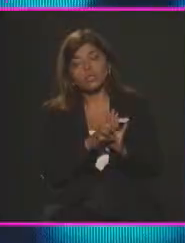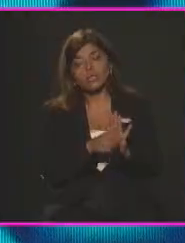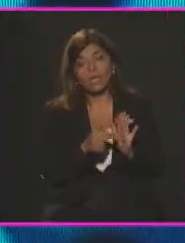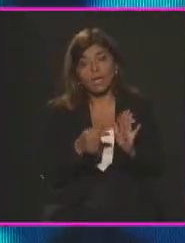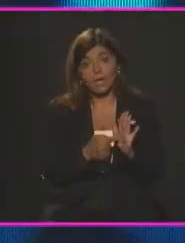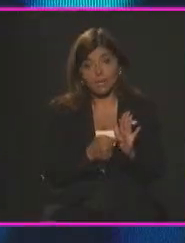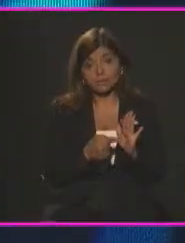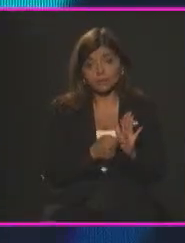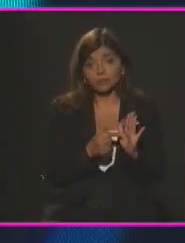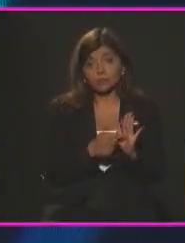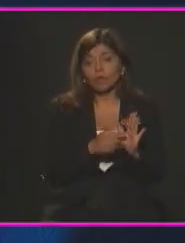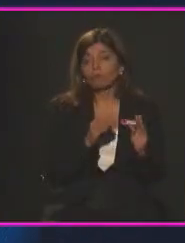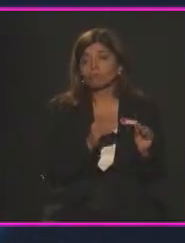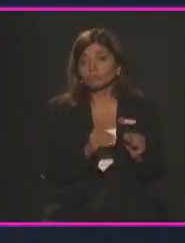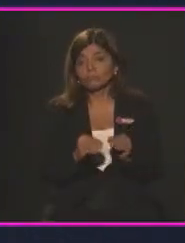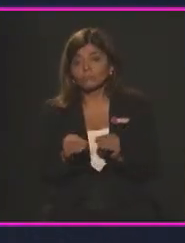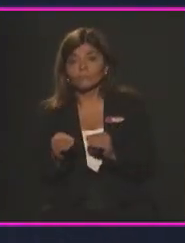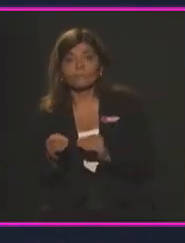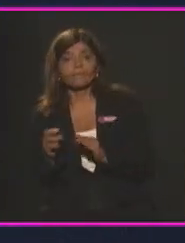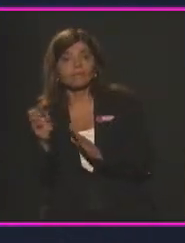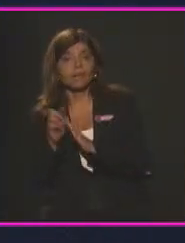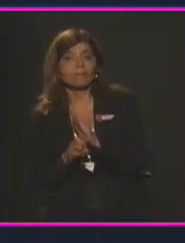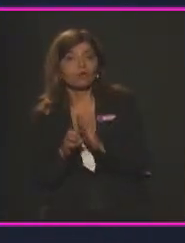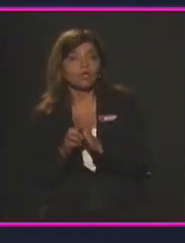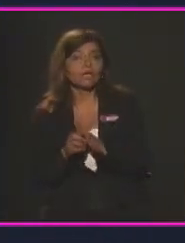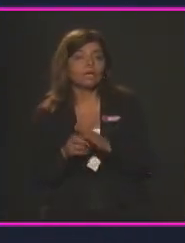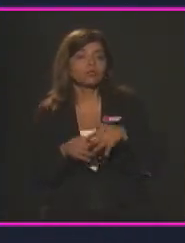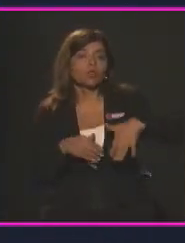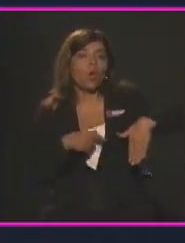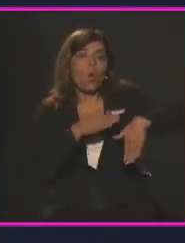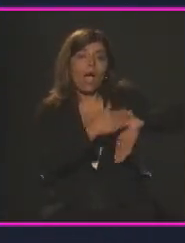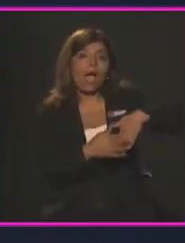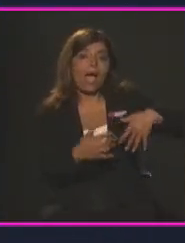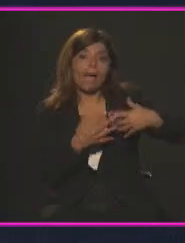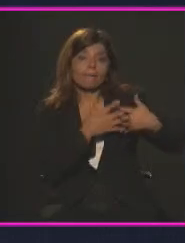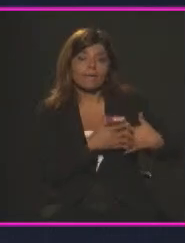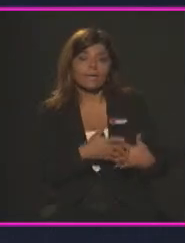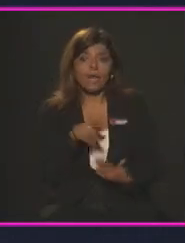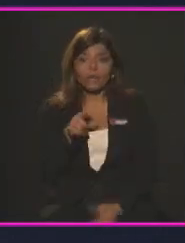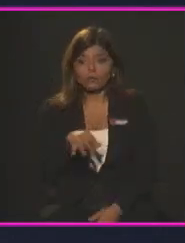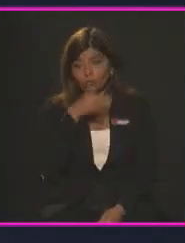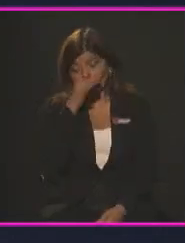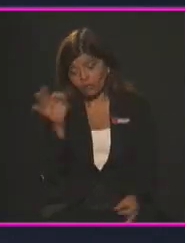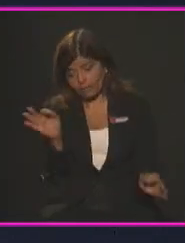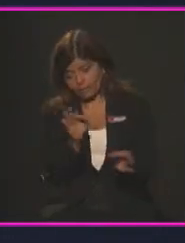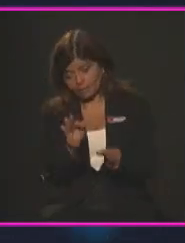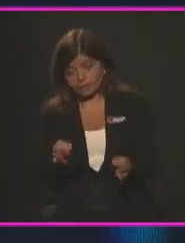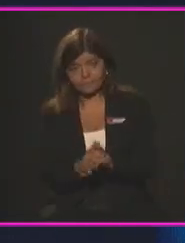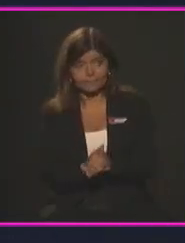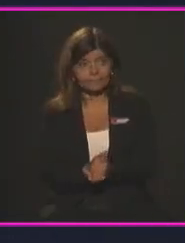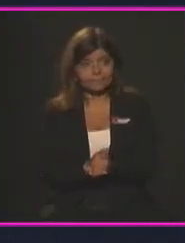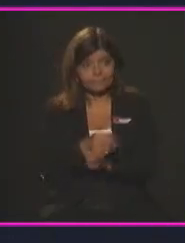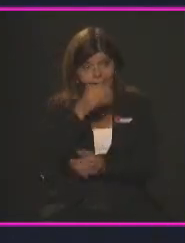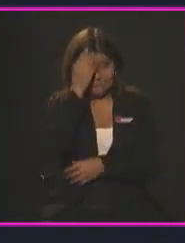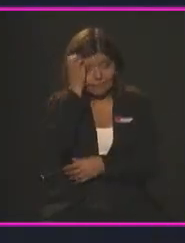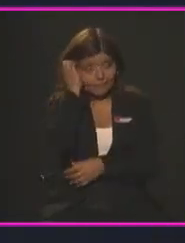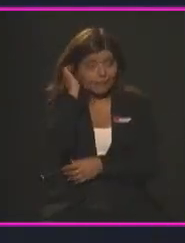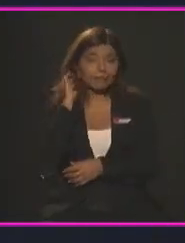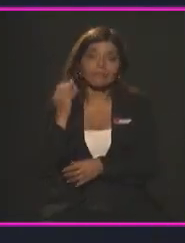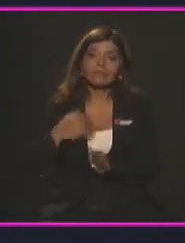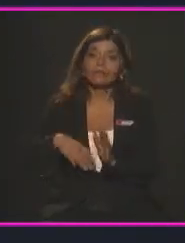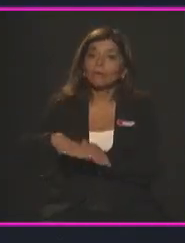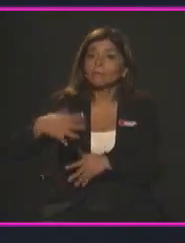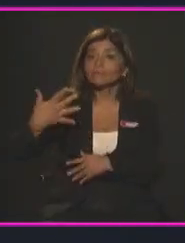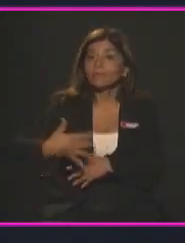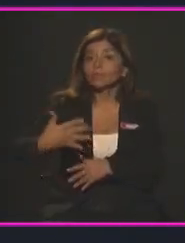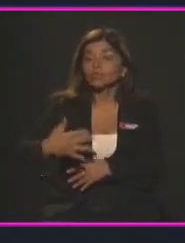Gut Project that I will tell you about soon, and many other projects. But what is most amazing is that sequencing that cost $4